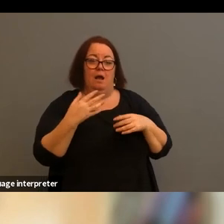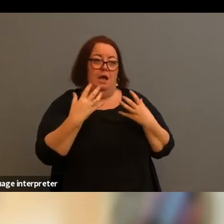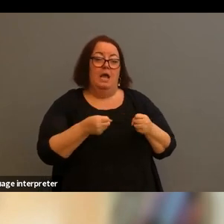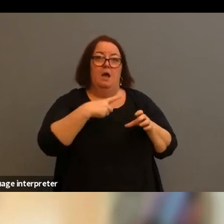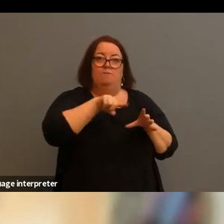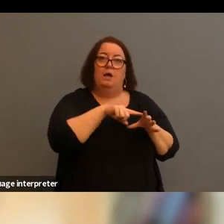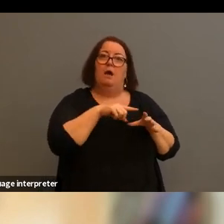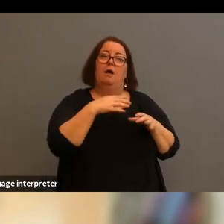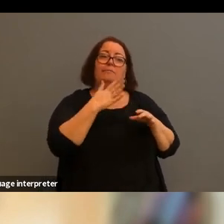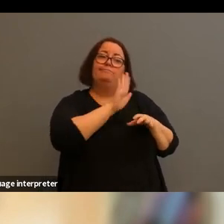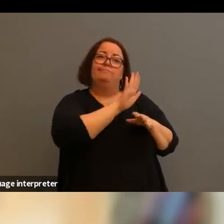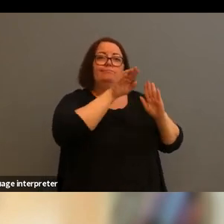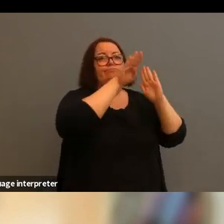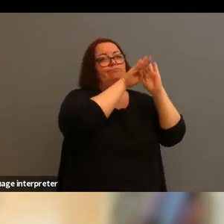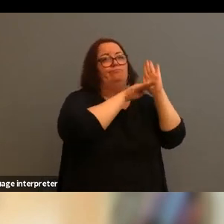for this introduction.